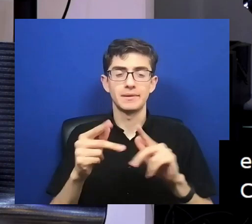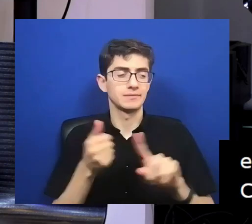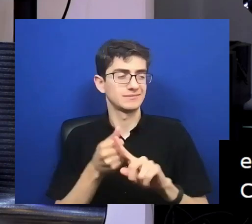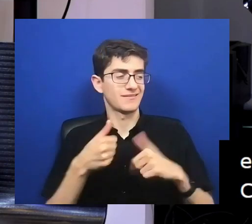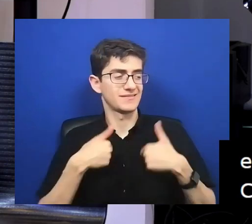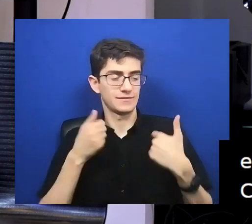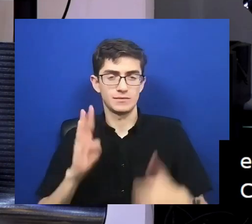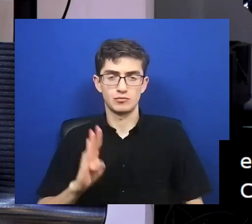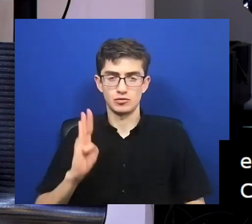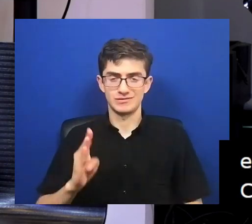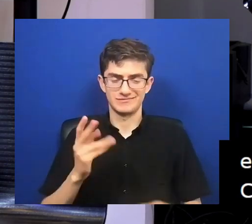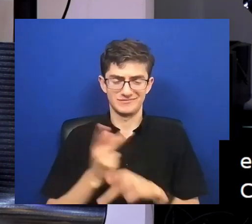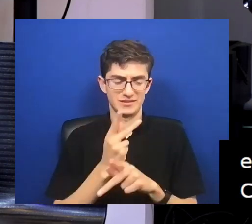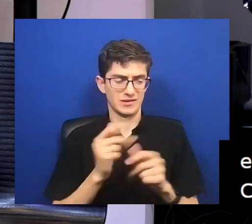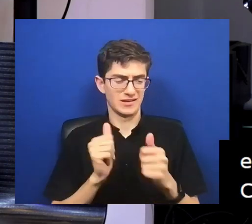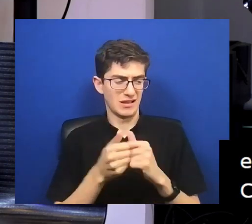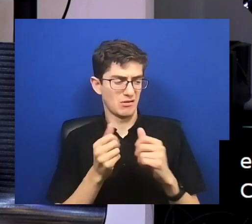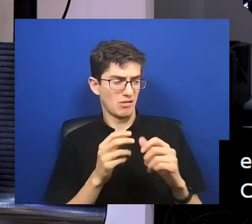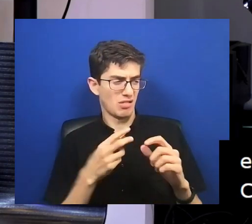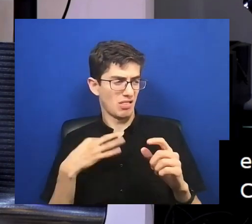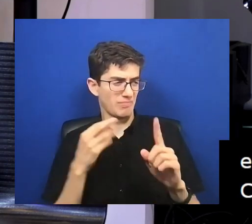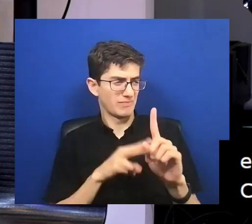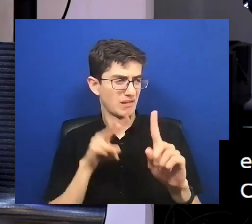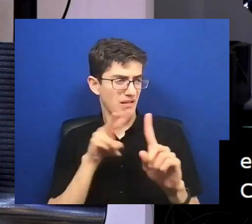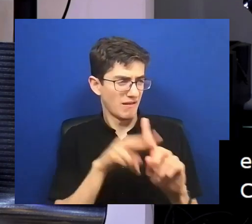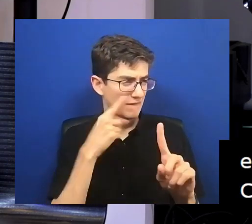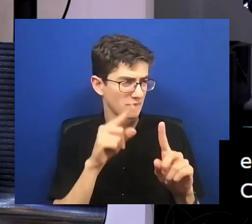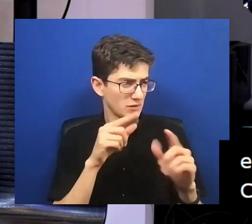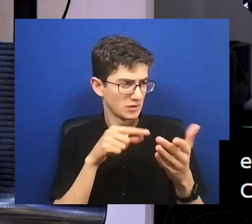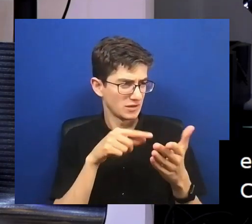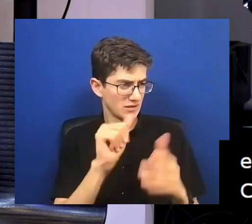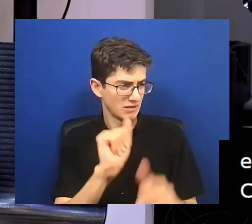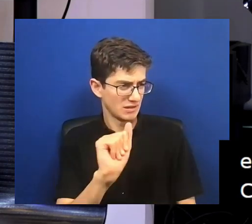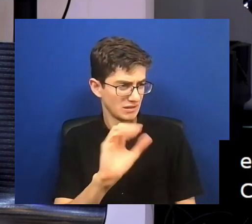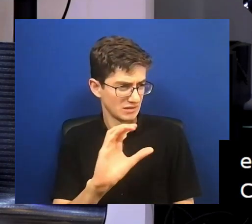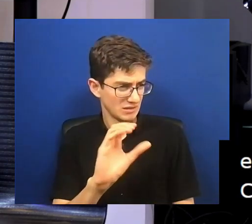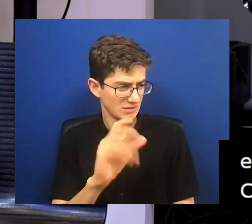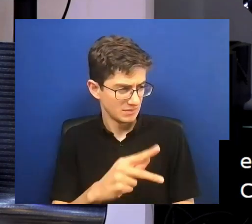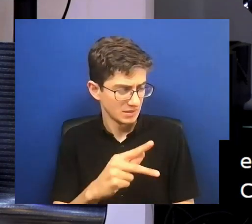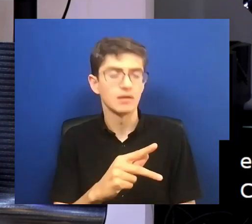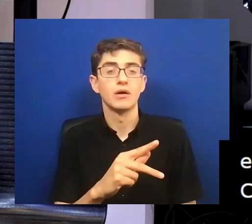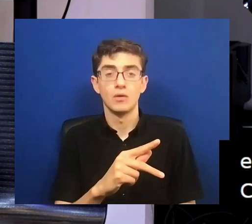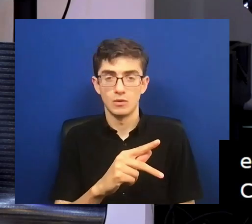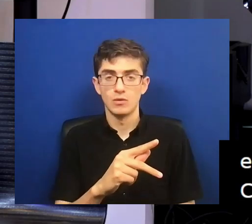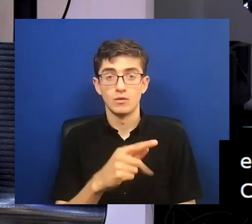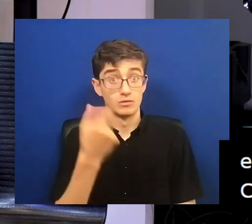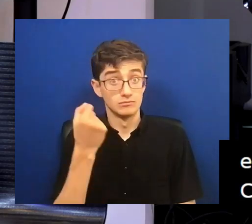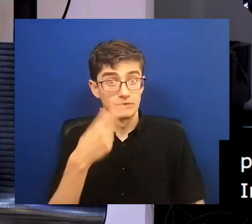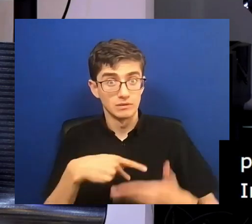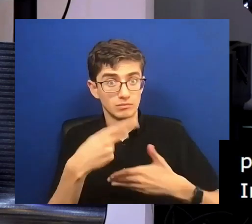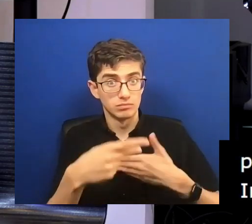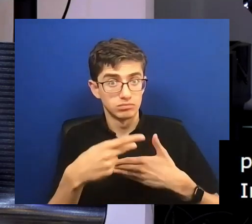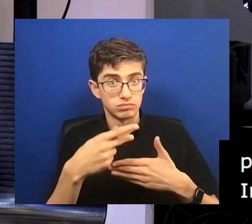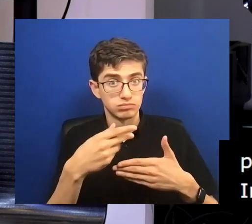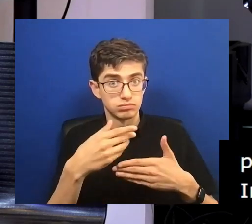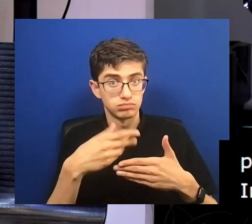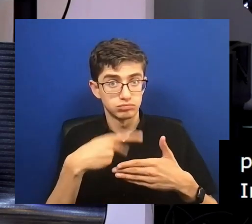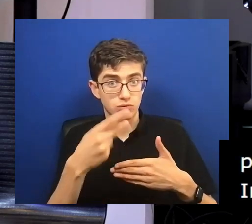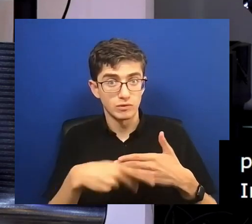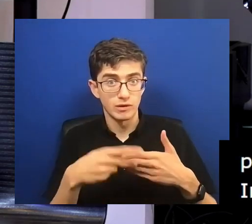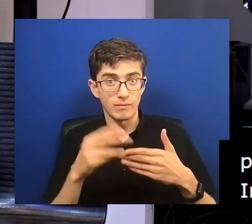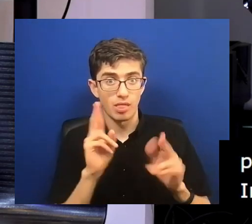process of applying for the Affordable Connectivity Program, which is an onerous process for many people. For many